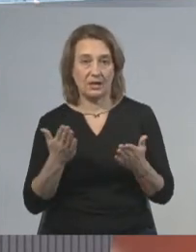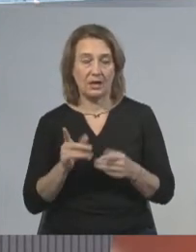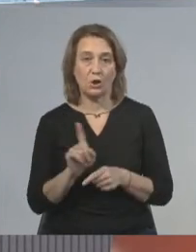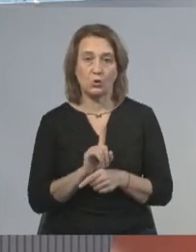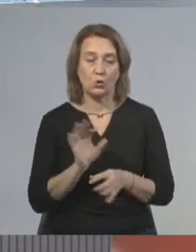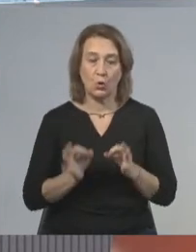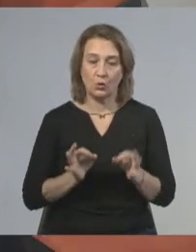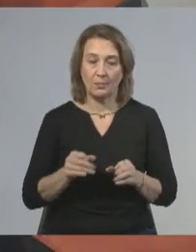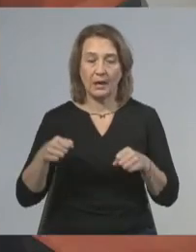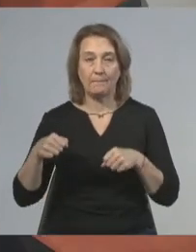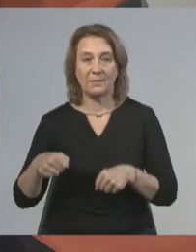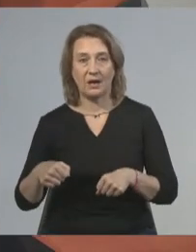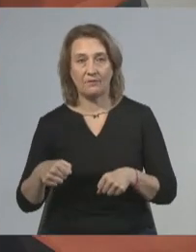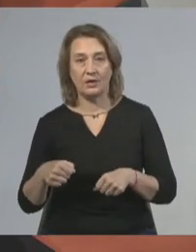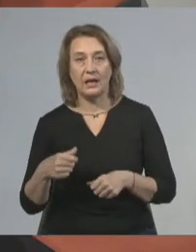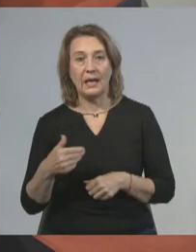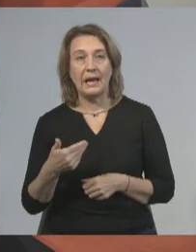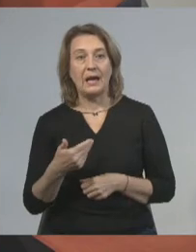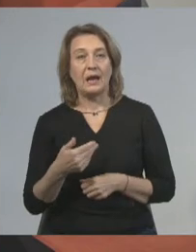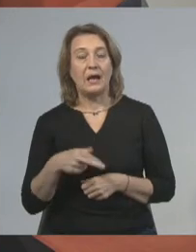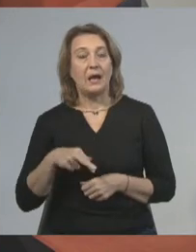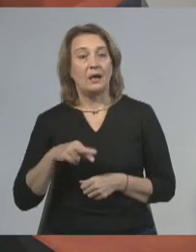the law